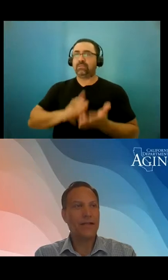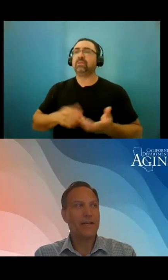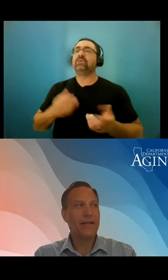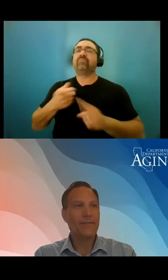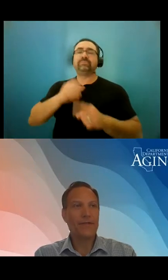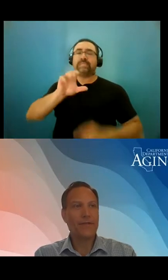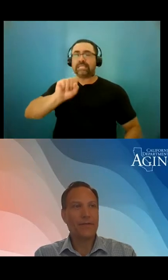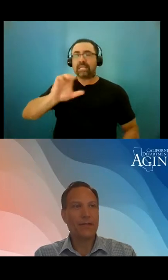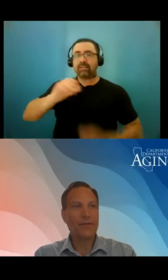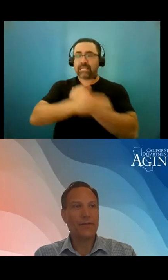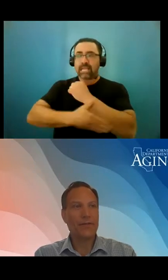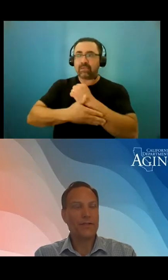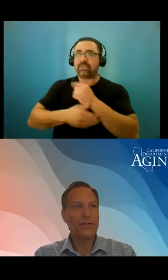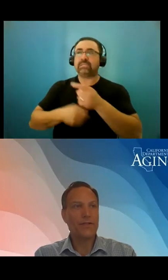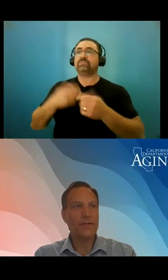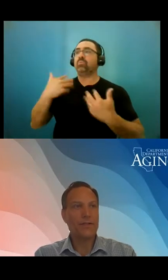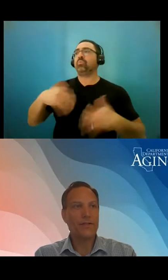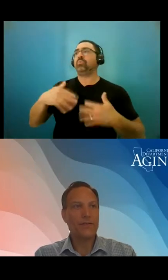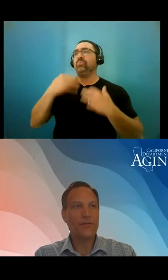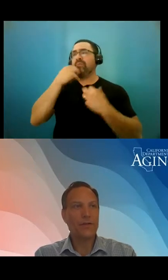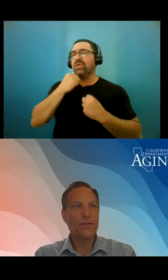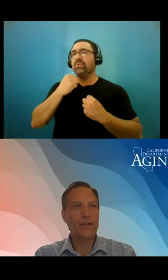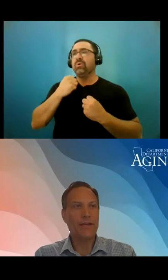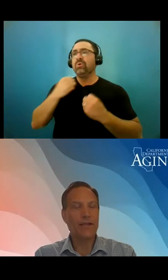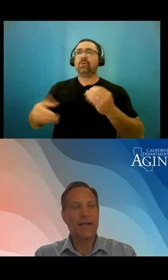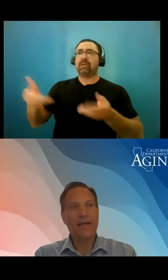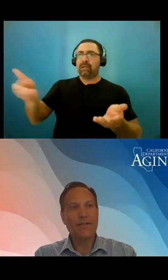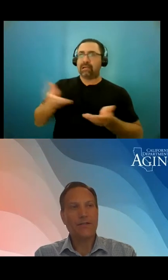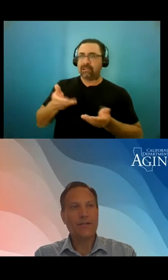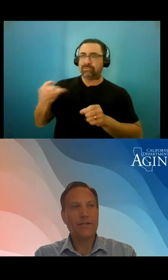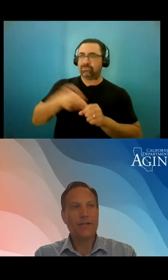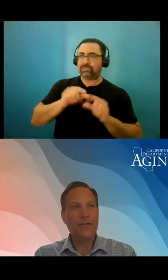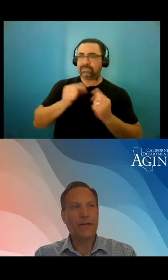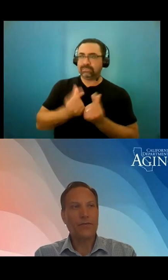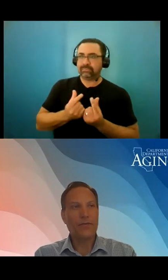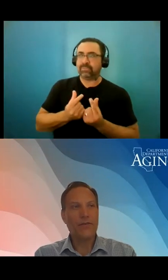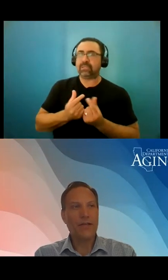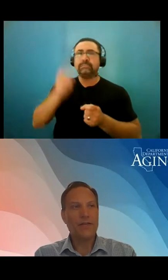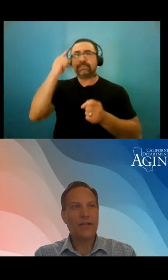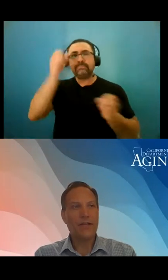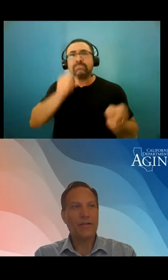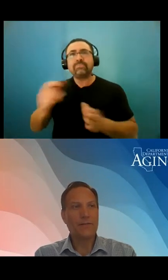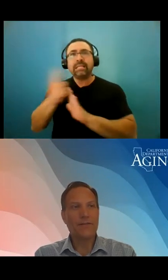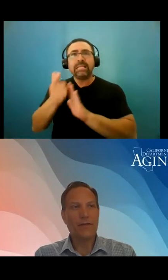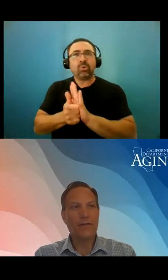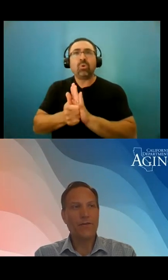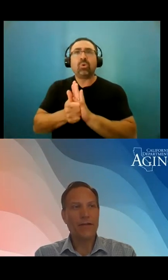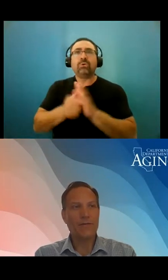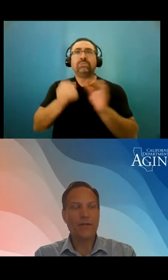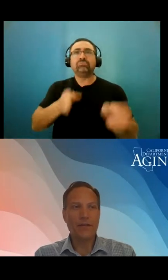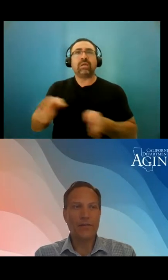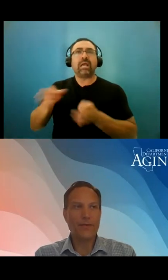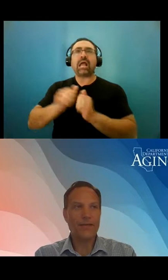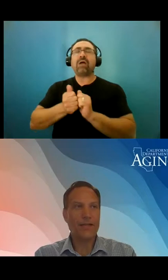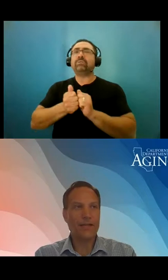and he's been just a valuable addition to the team in terms of really thinking strategically about our legal strategy in terms of how to